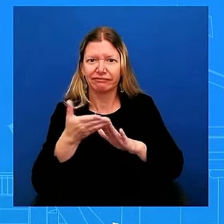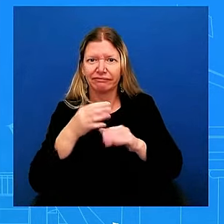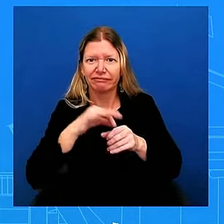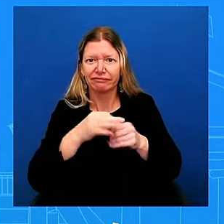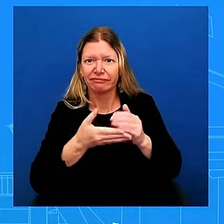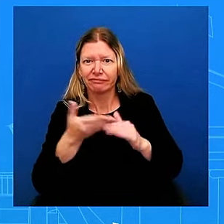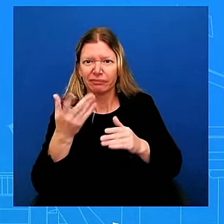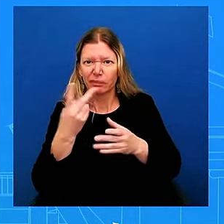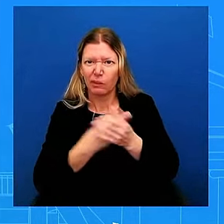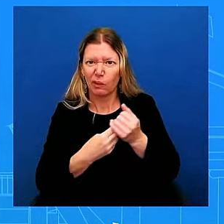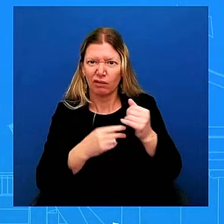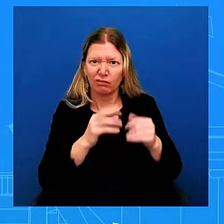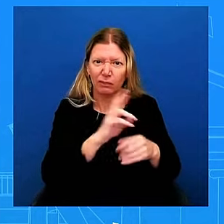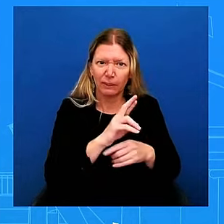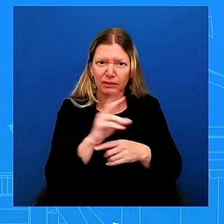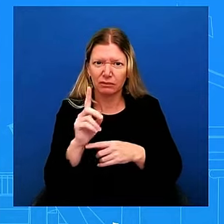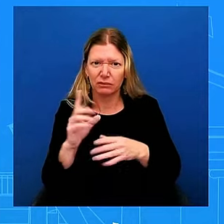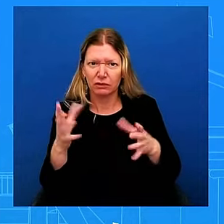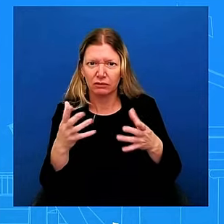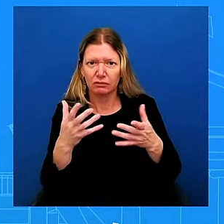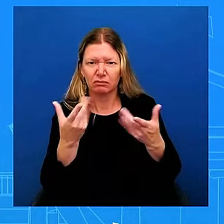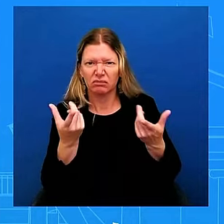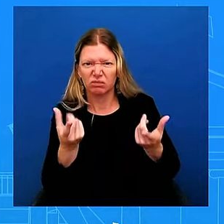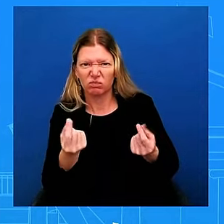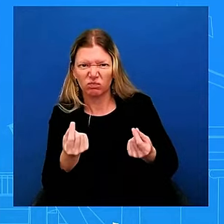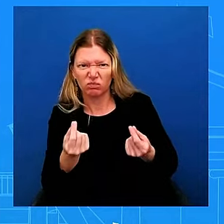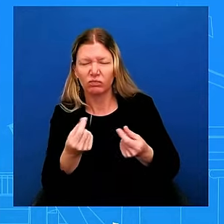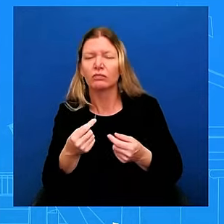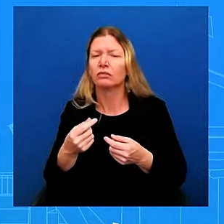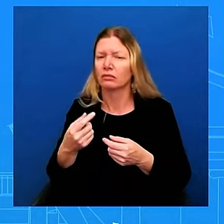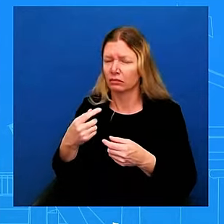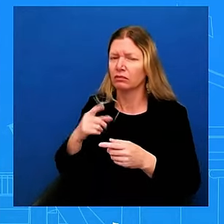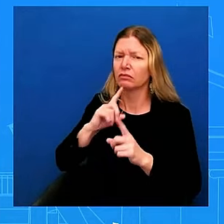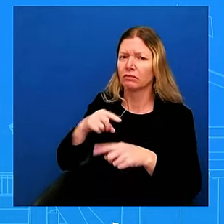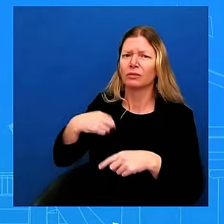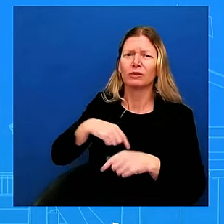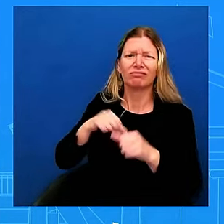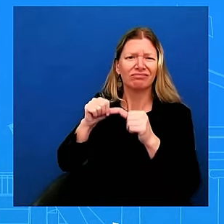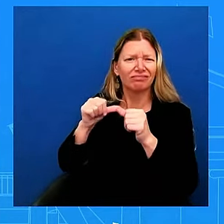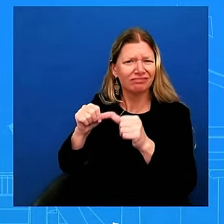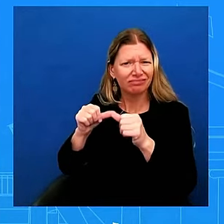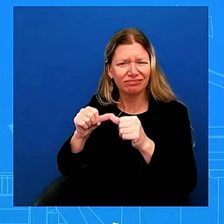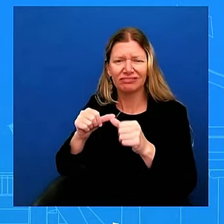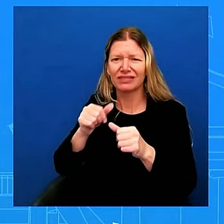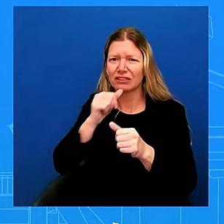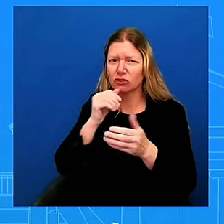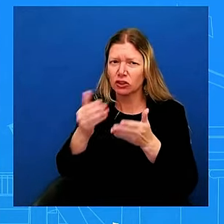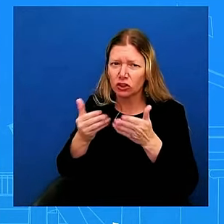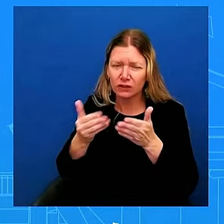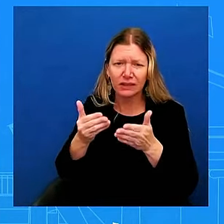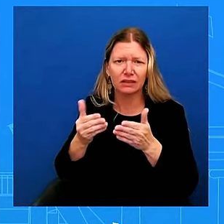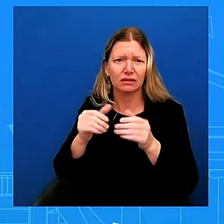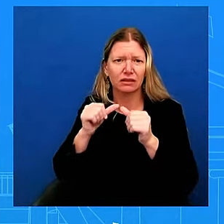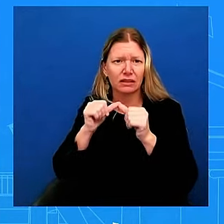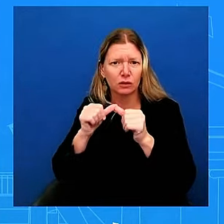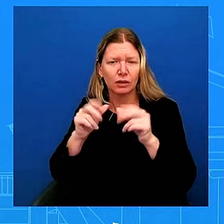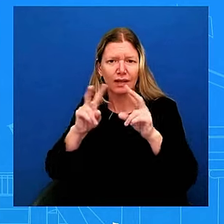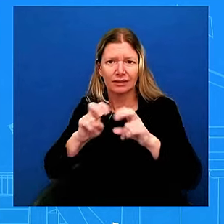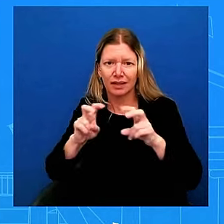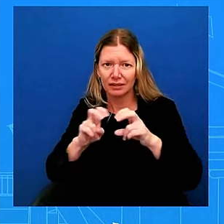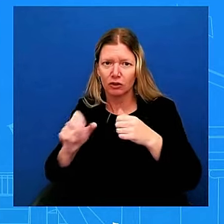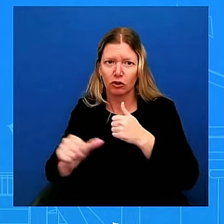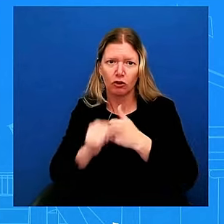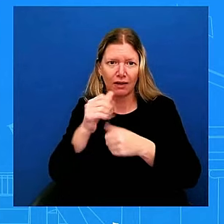the Secret Service and the entire community is constantly assessing the threat environment, the threat